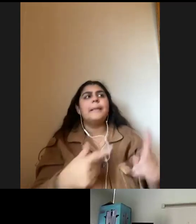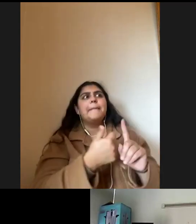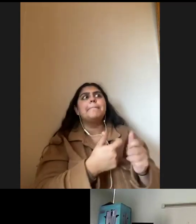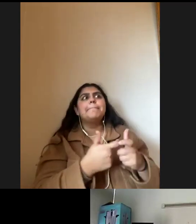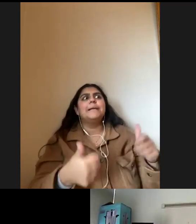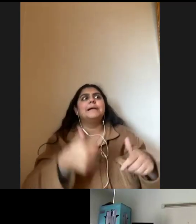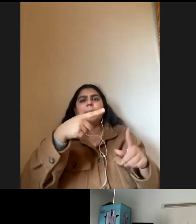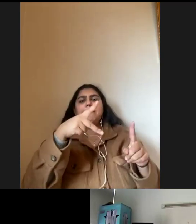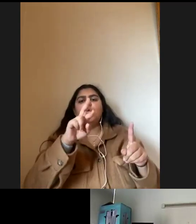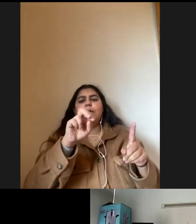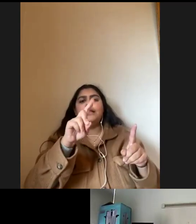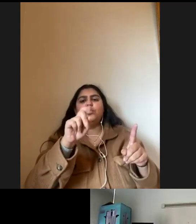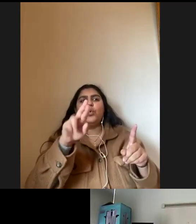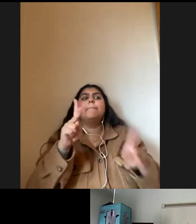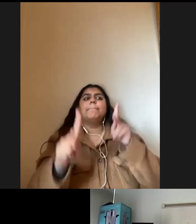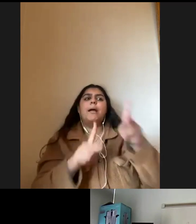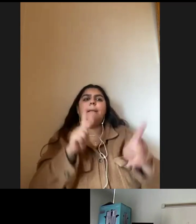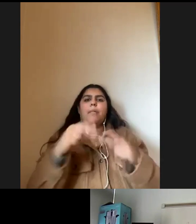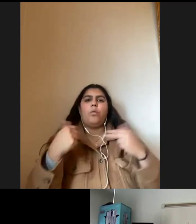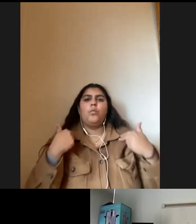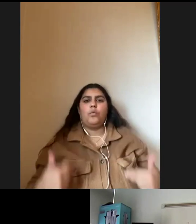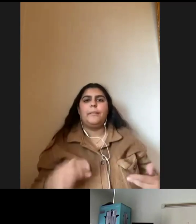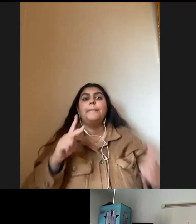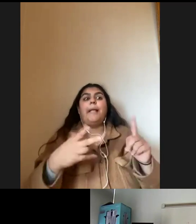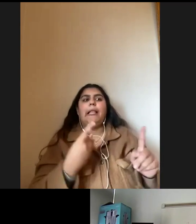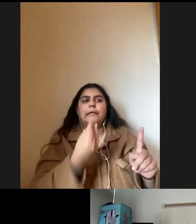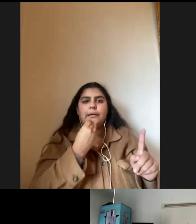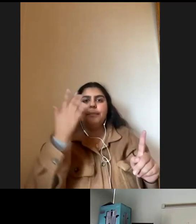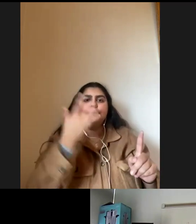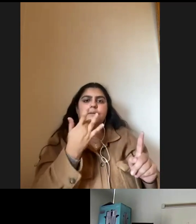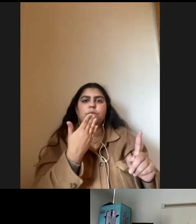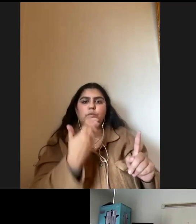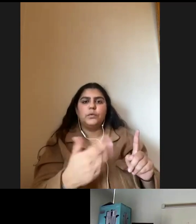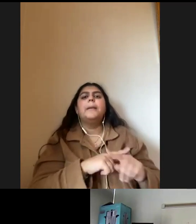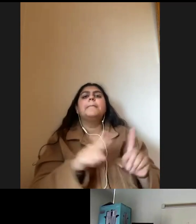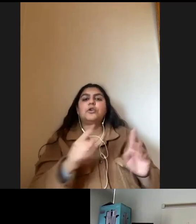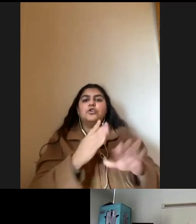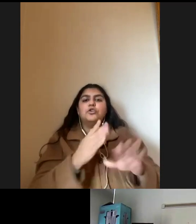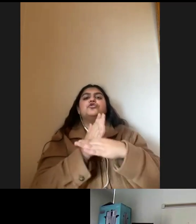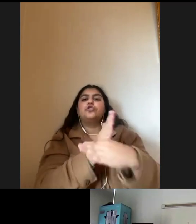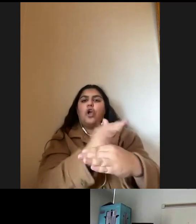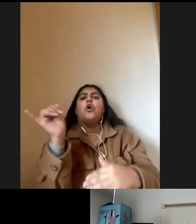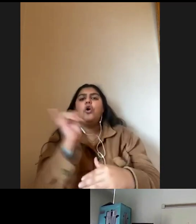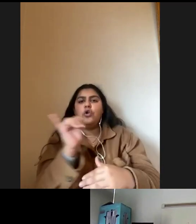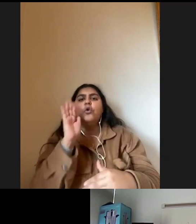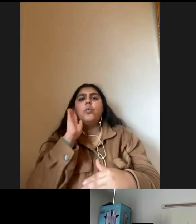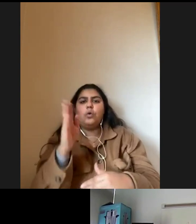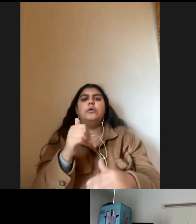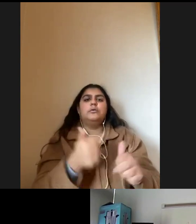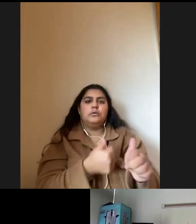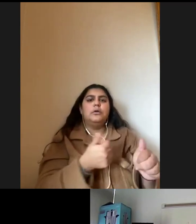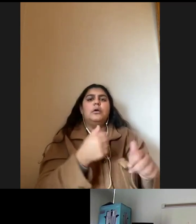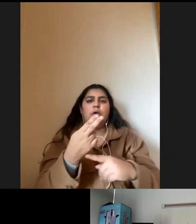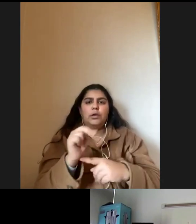people. People like to eat parrotfish; they taste really good. But sharks will also hunt parrotfishes, even kind of larger parrotfish. And when they're